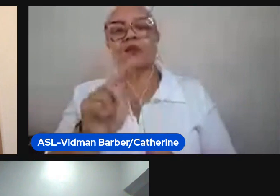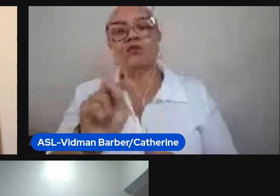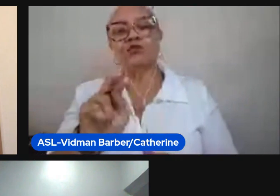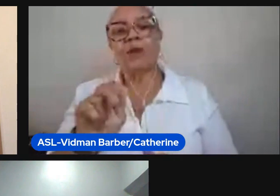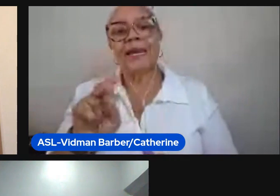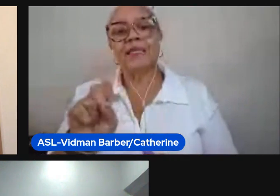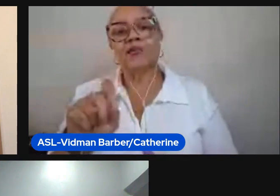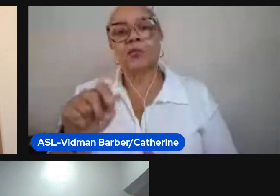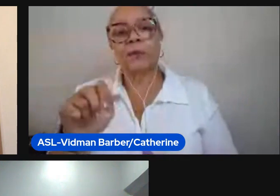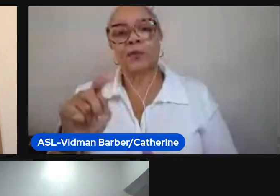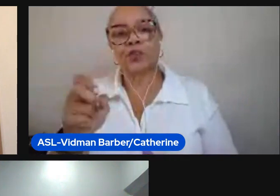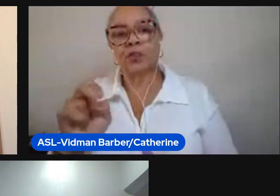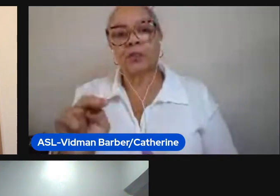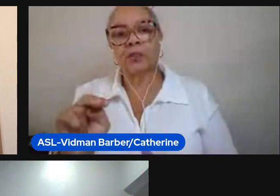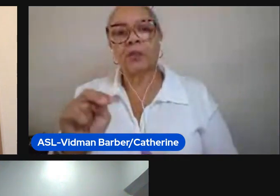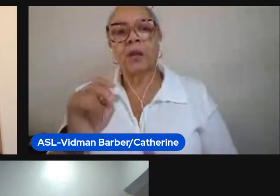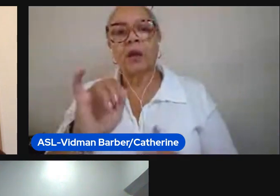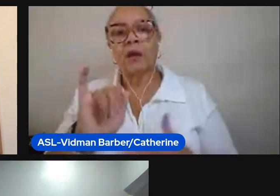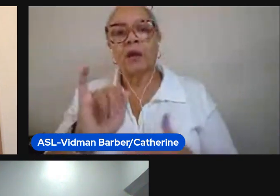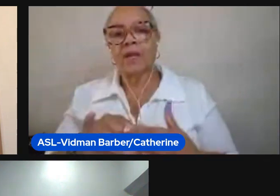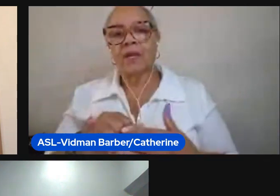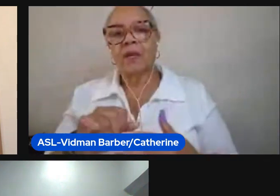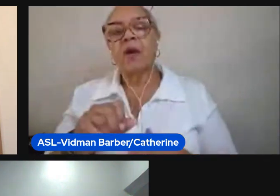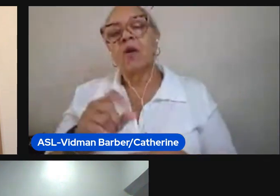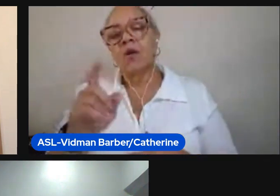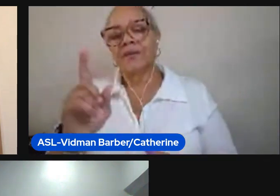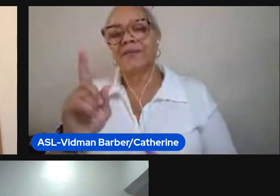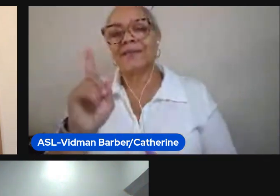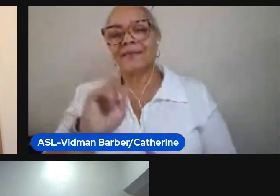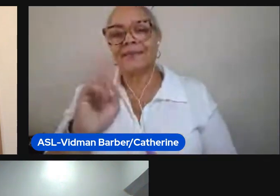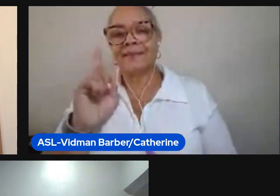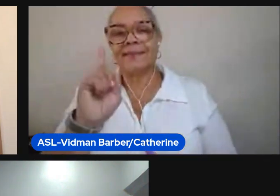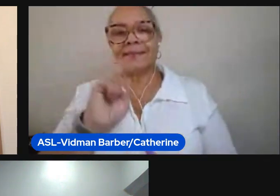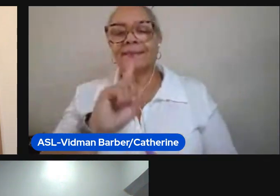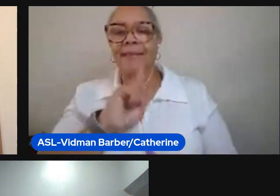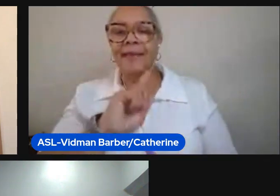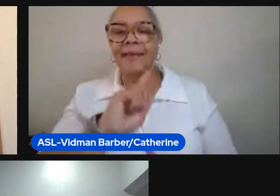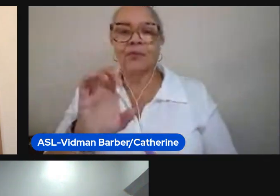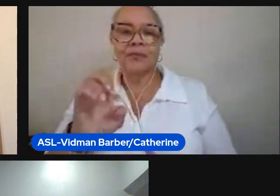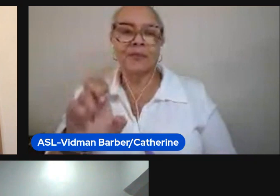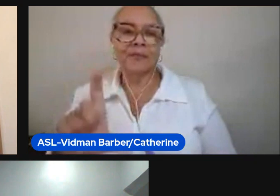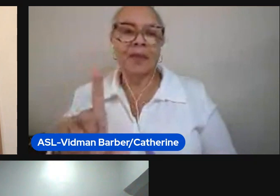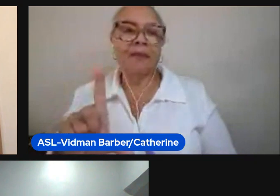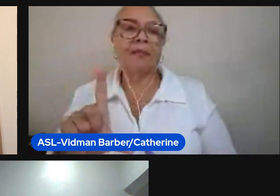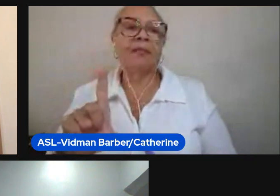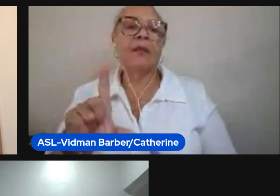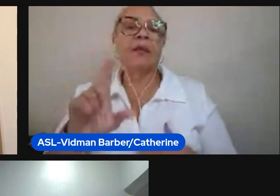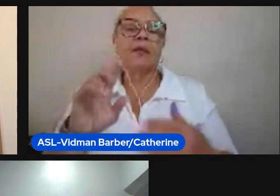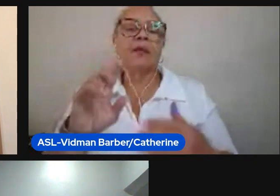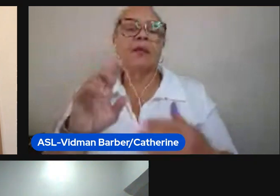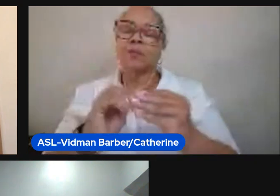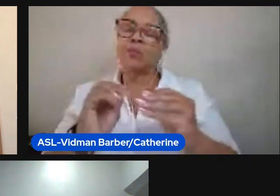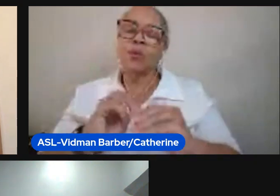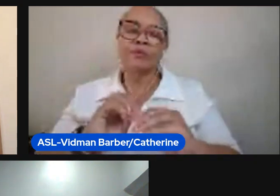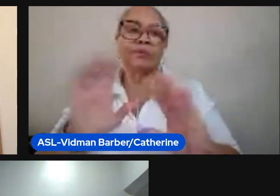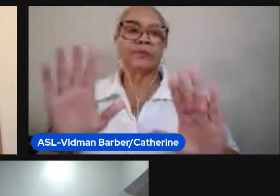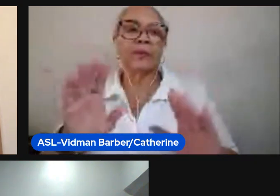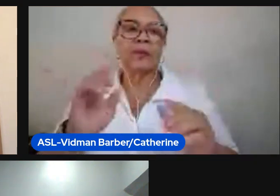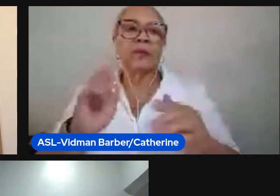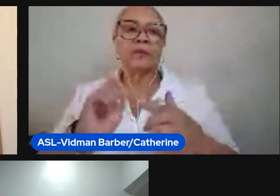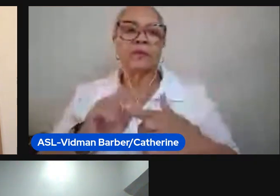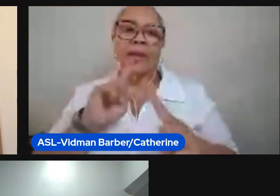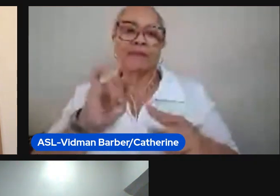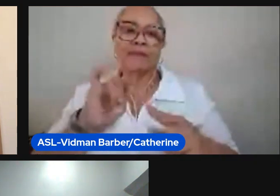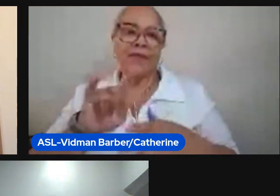neutrophils. But single cell type analysis is really needed to more definitively answer your question.